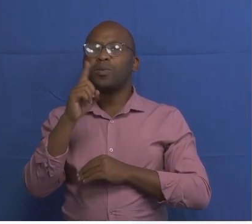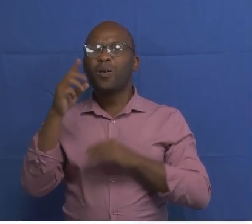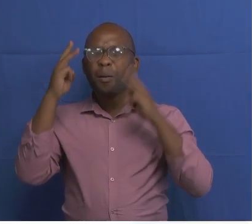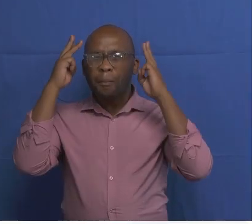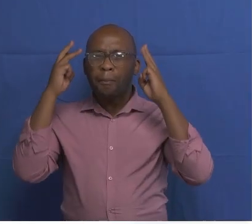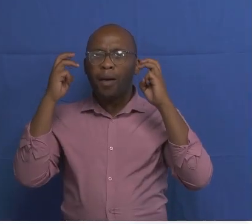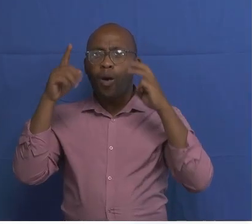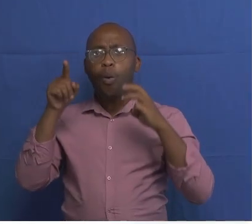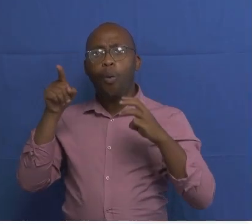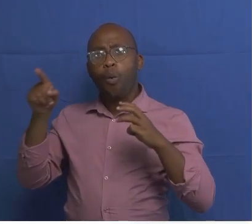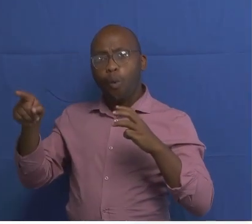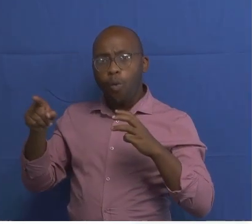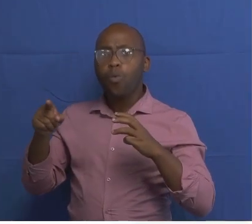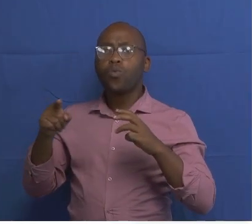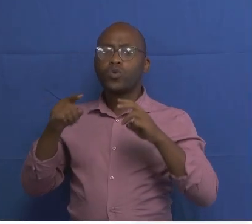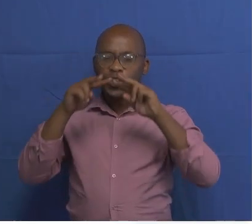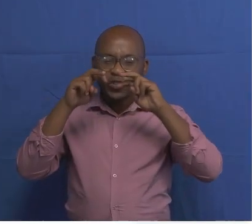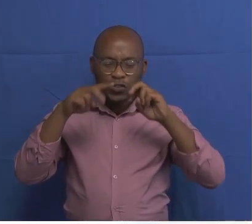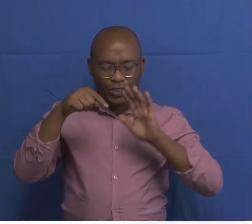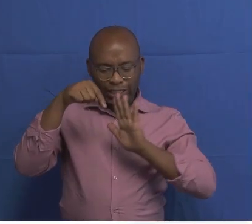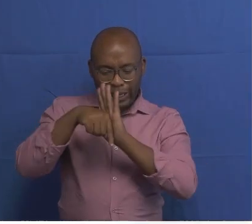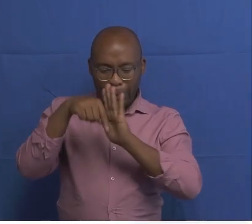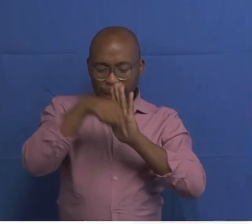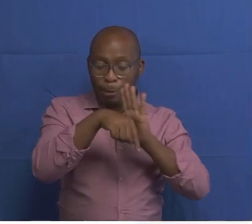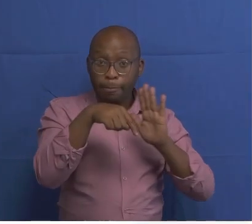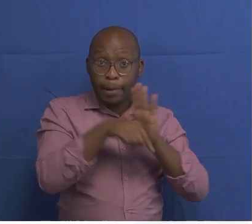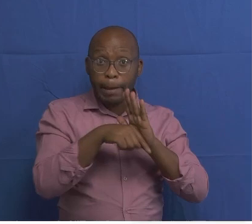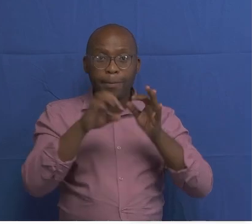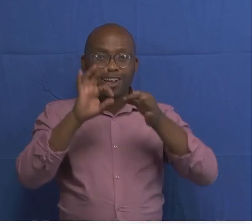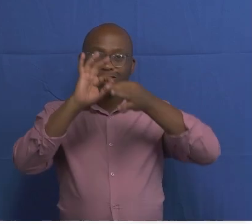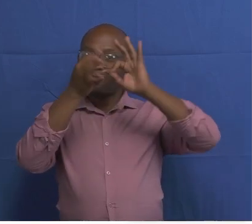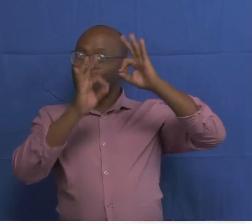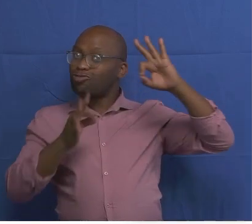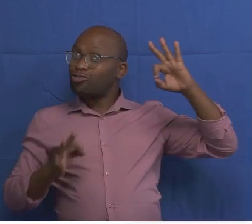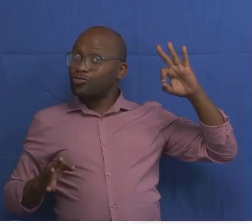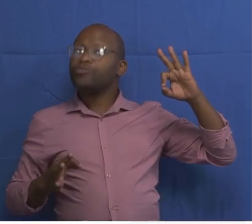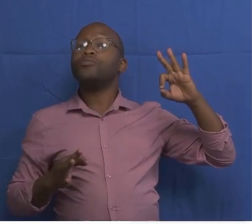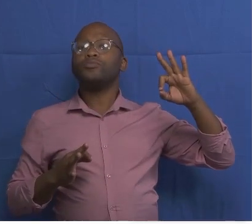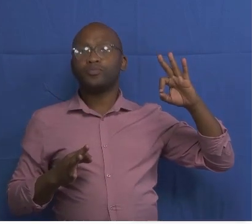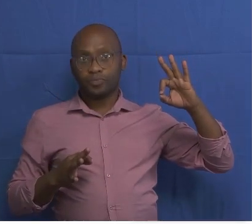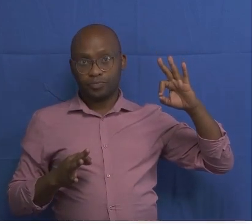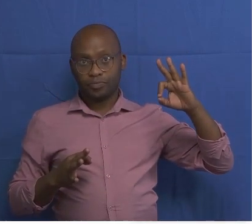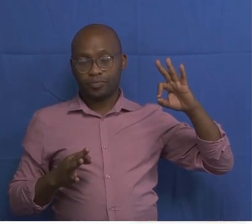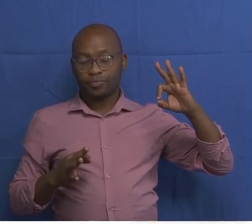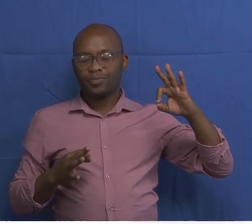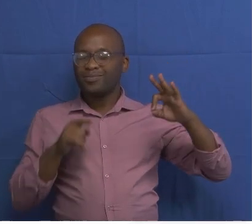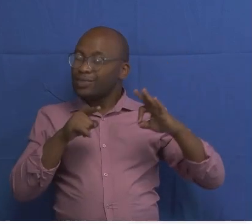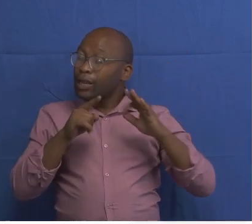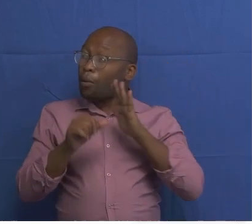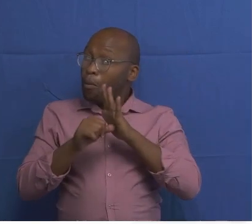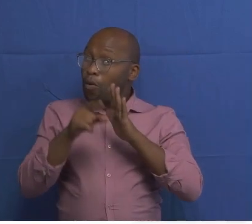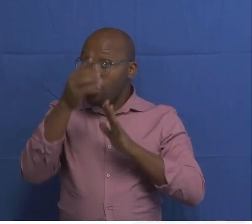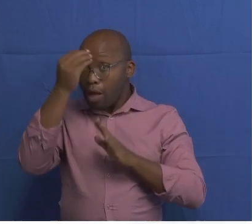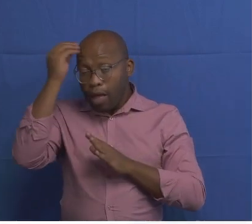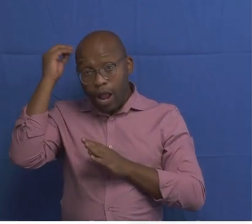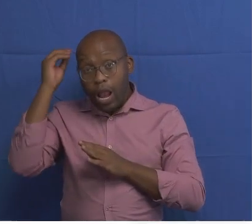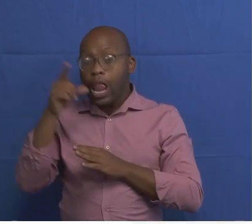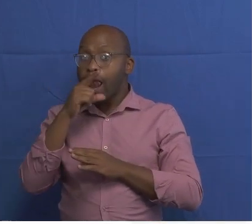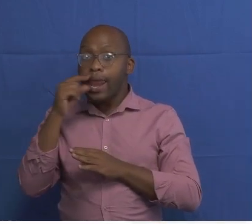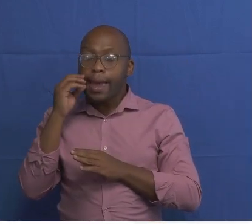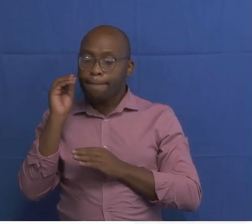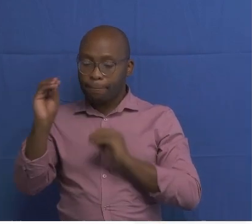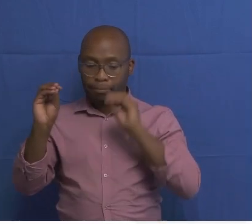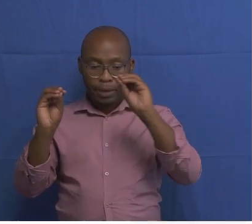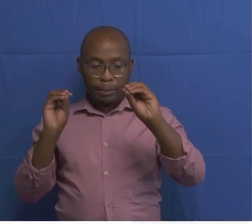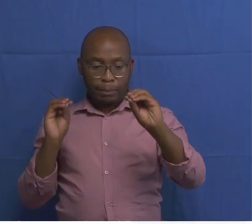very important to remember the names of the scientists because in the exam, they will ask you to associate certain